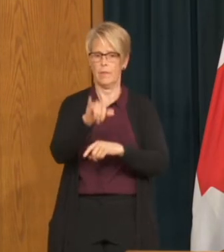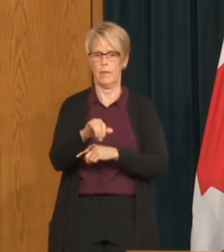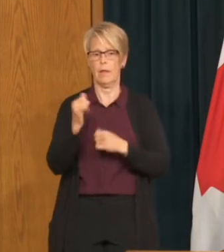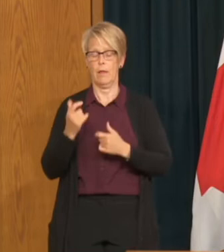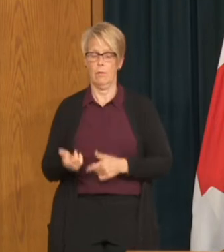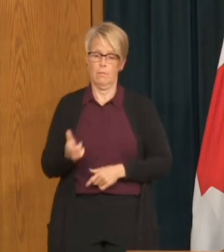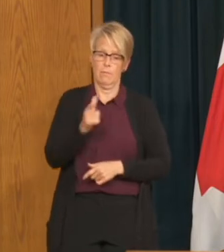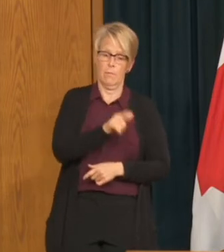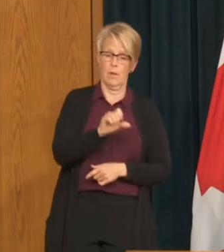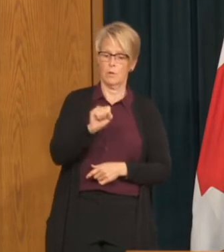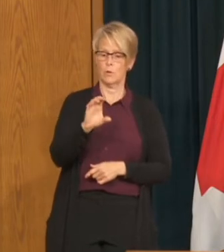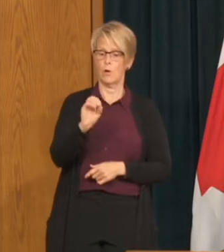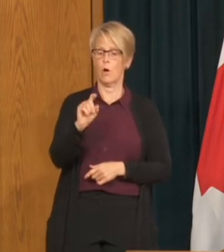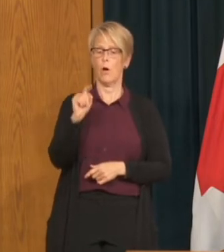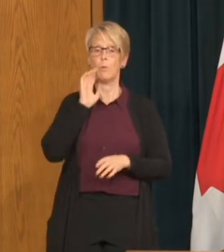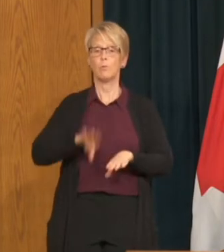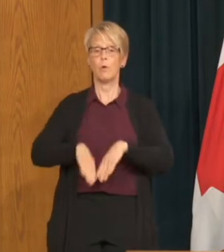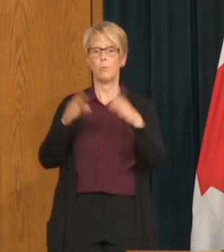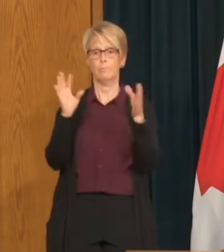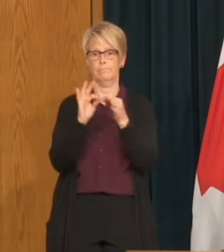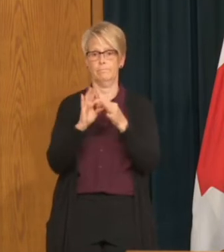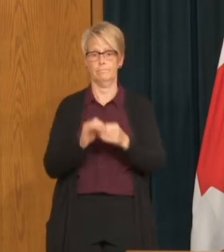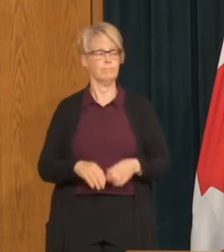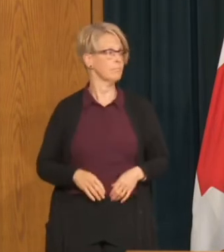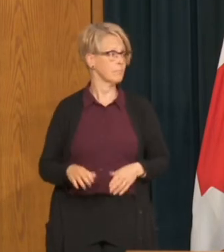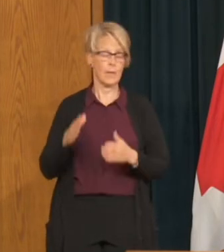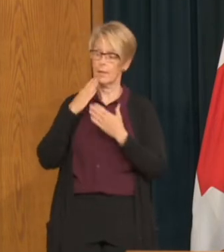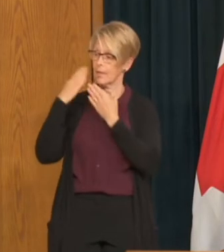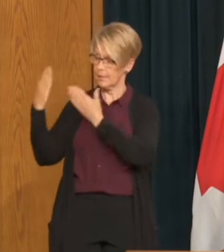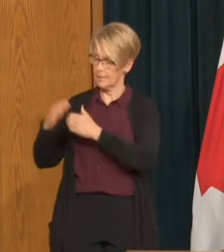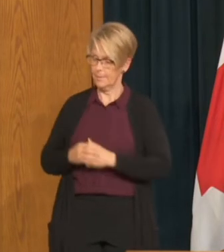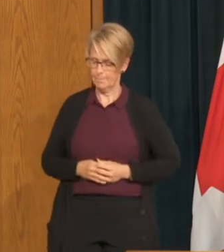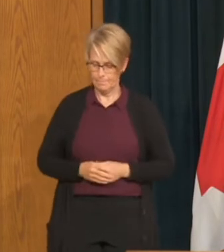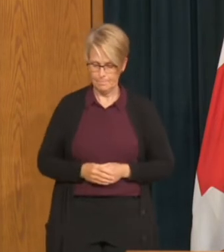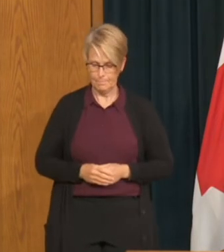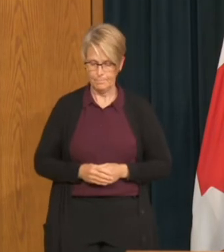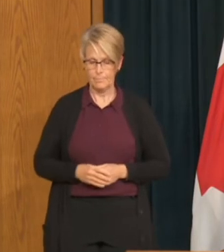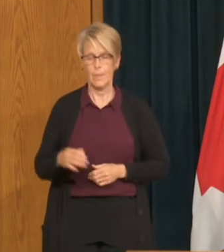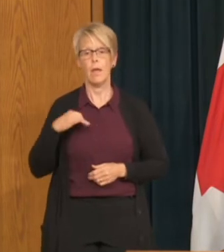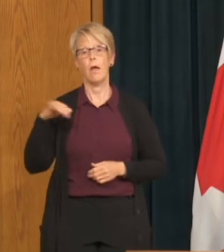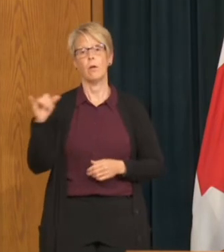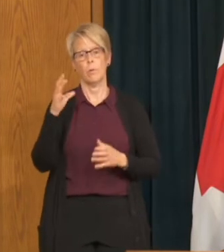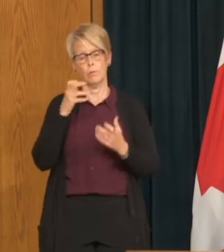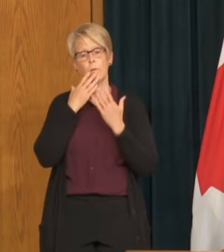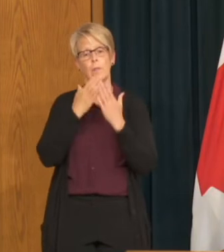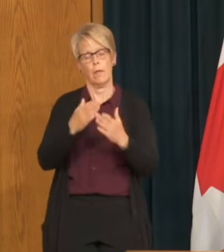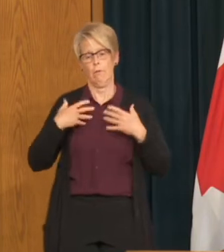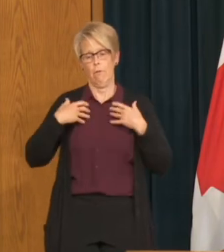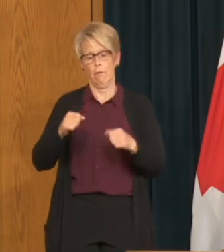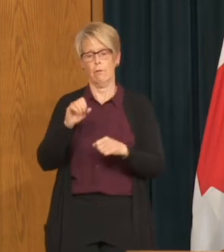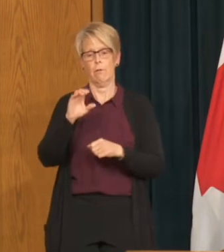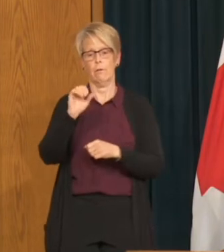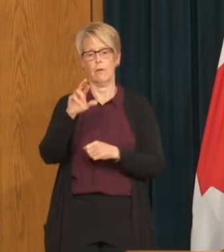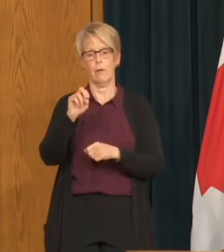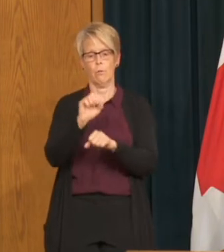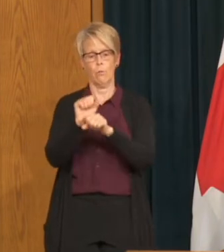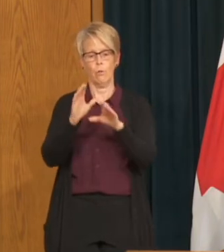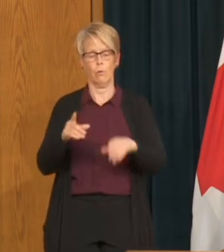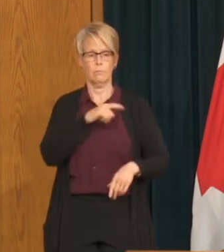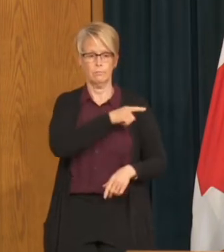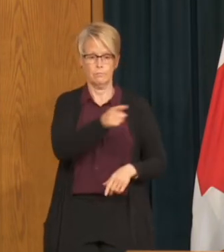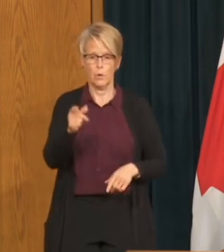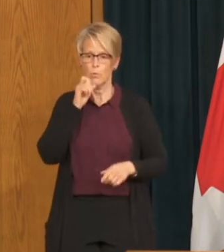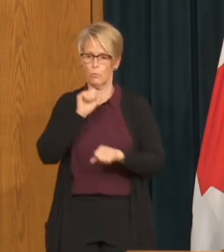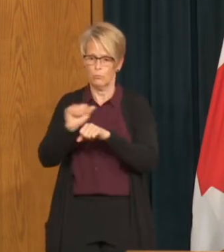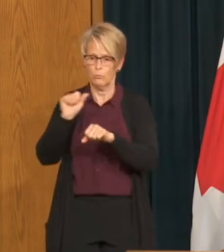ask Scott to make some opening comments. Thanks, Minister. I'd also like to thank healthcare workers across the province who have been working on the